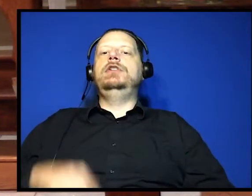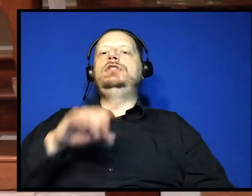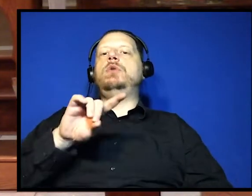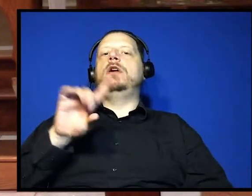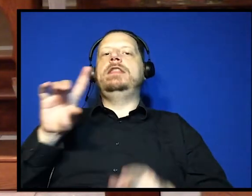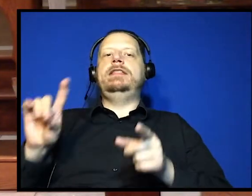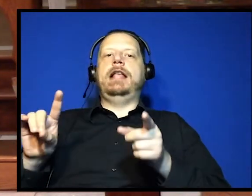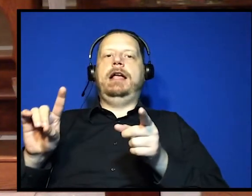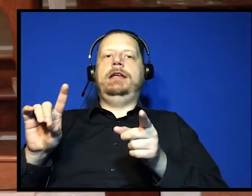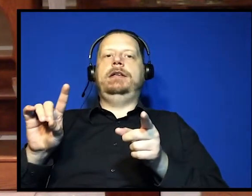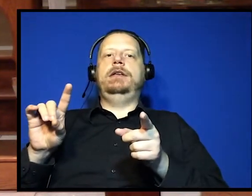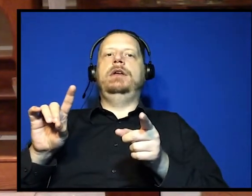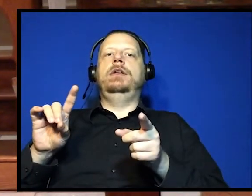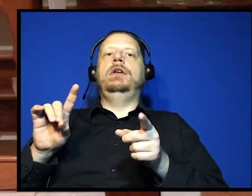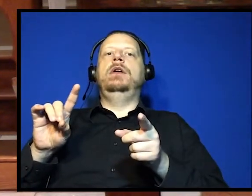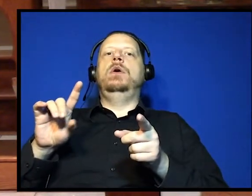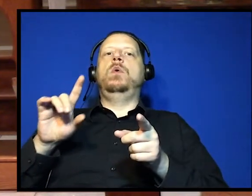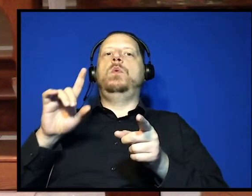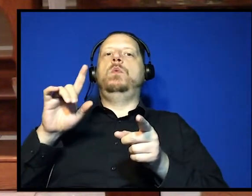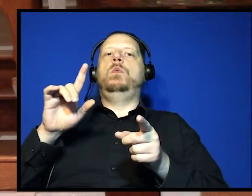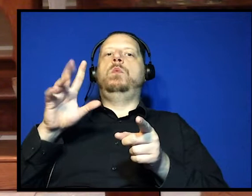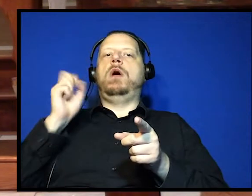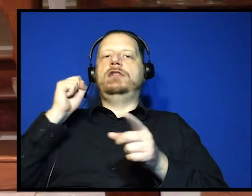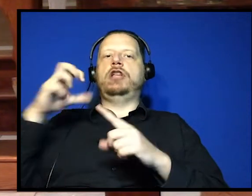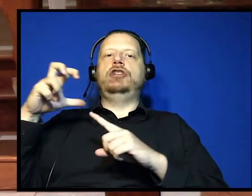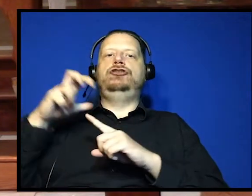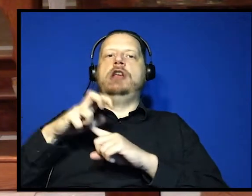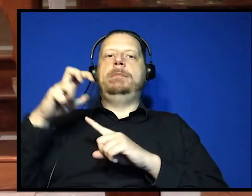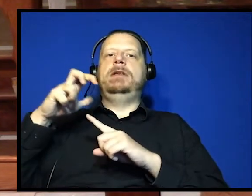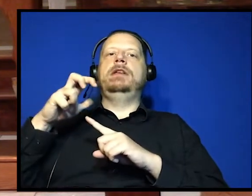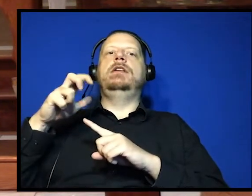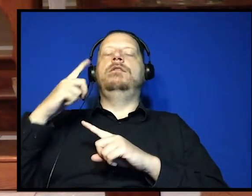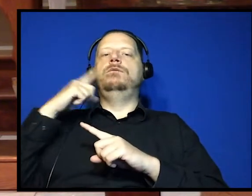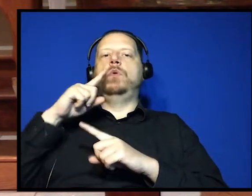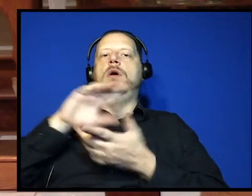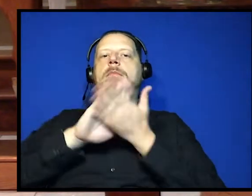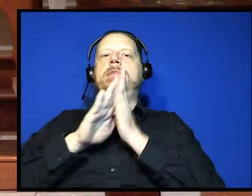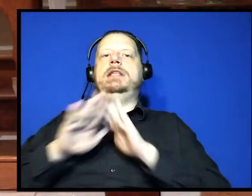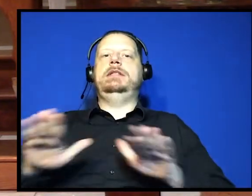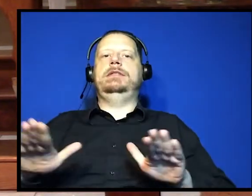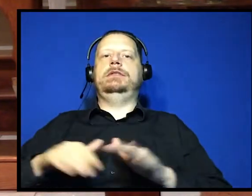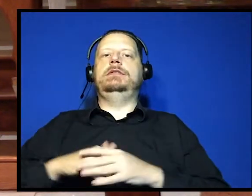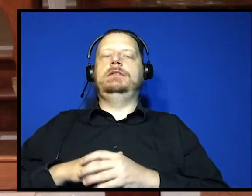Dorothy Day was a champion of peace.